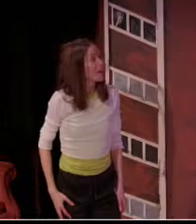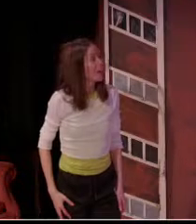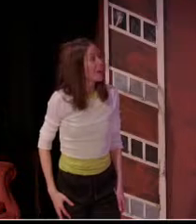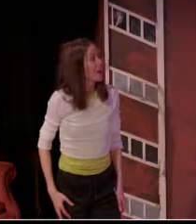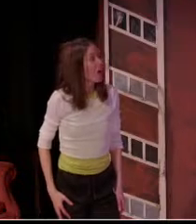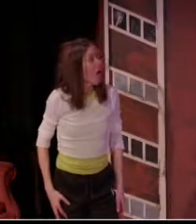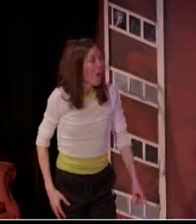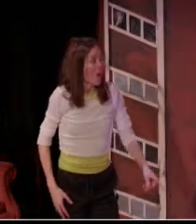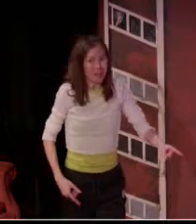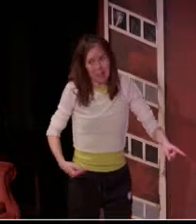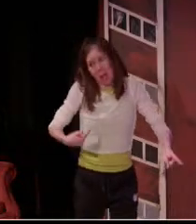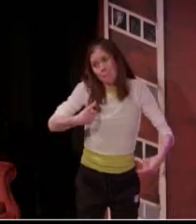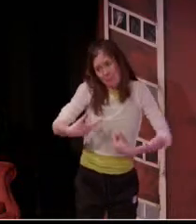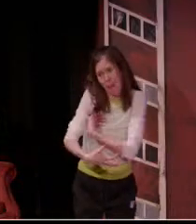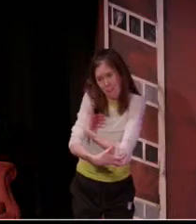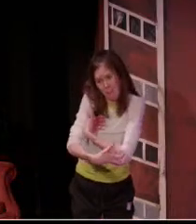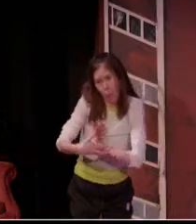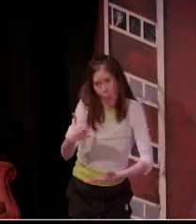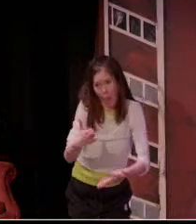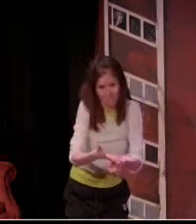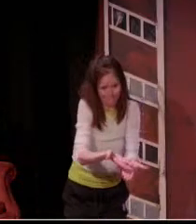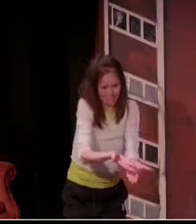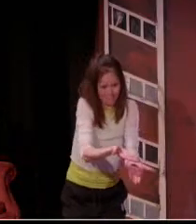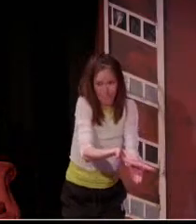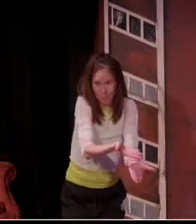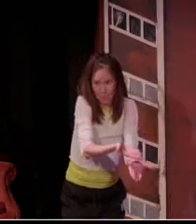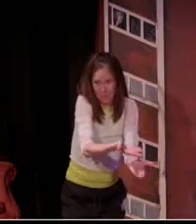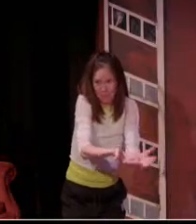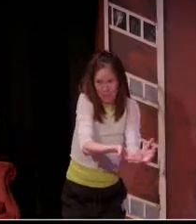I am a poor fellow, sir.